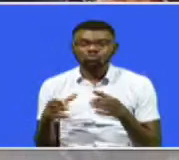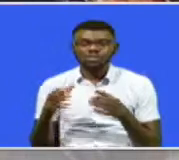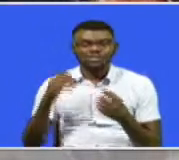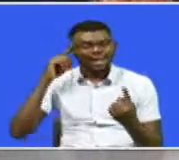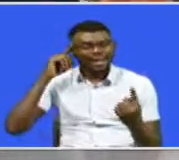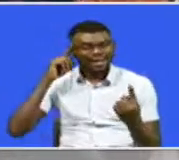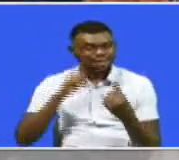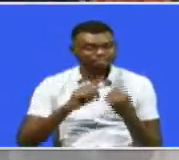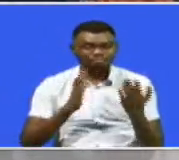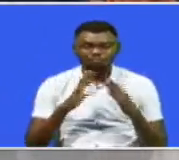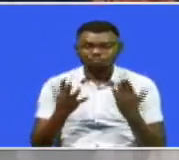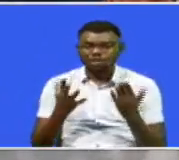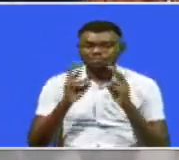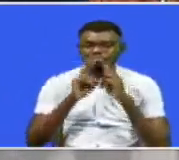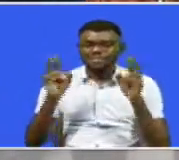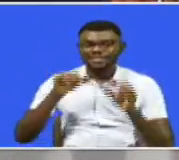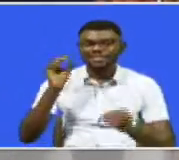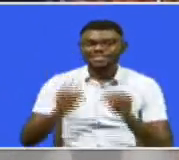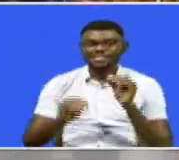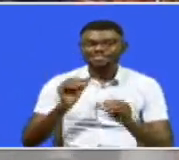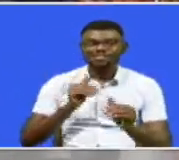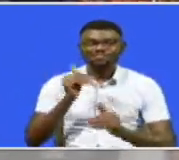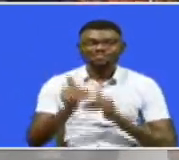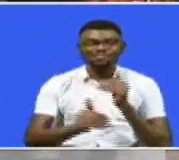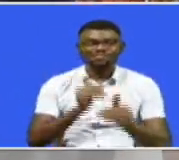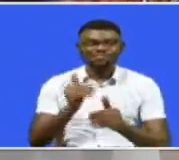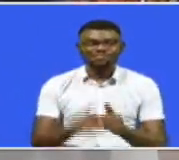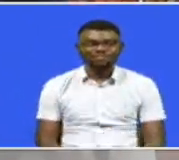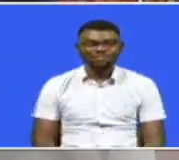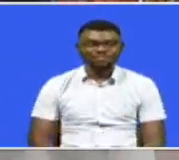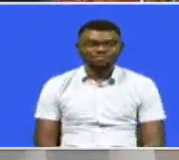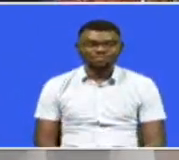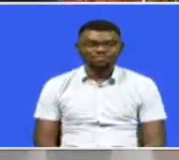a peaceful election process.